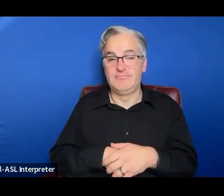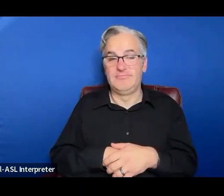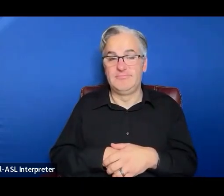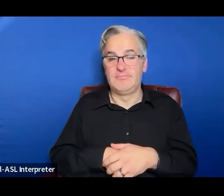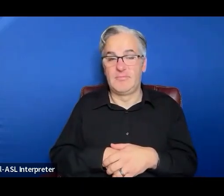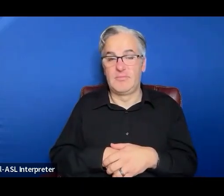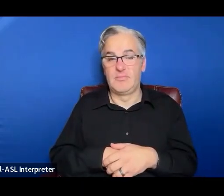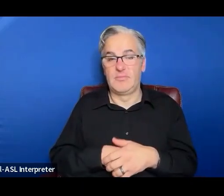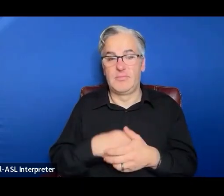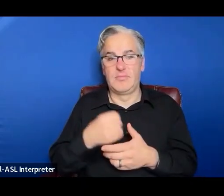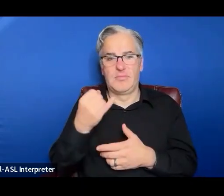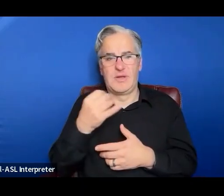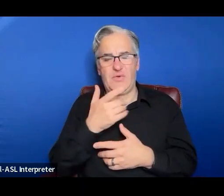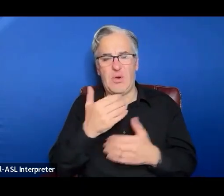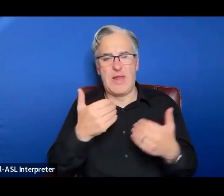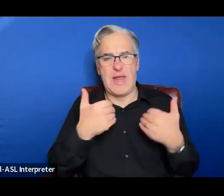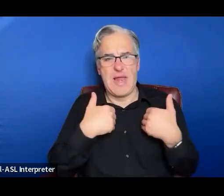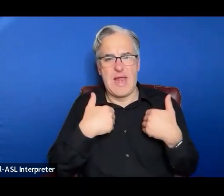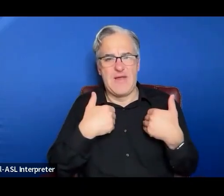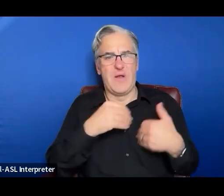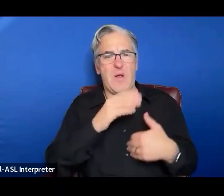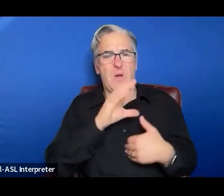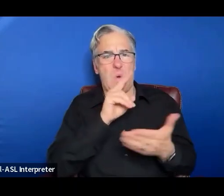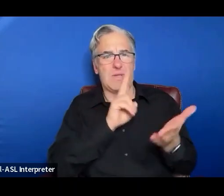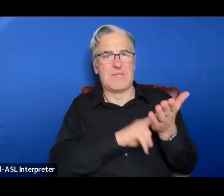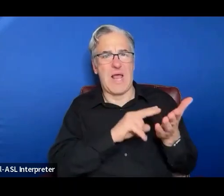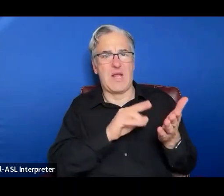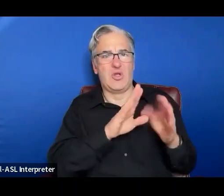What about if you have co-signed on your child's student loans?